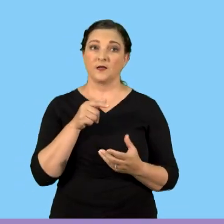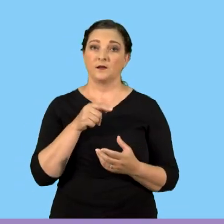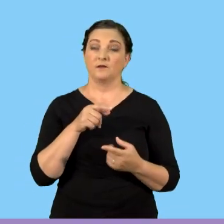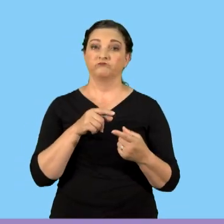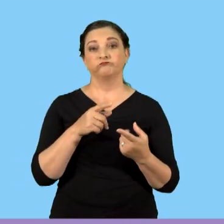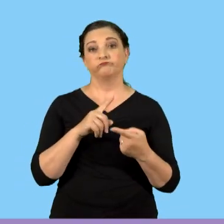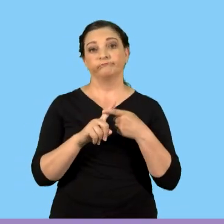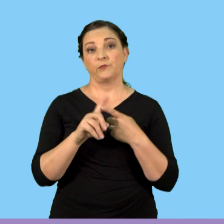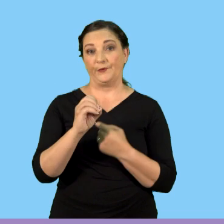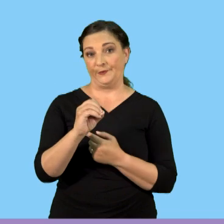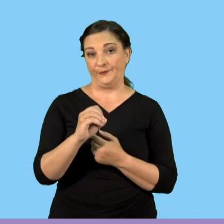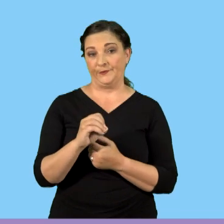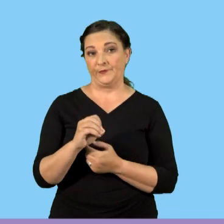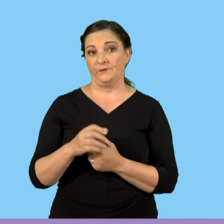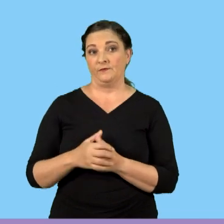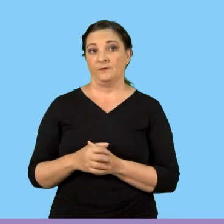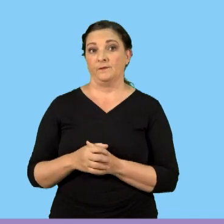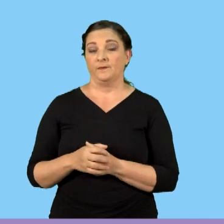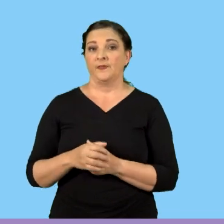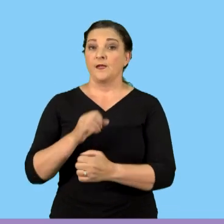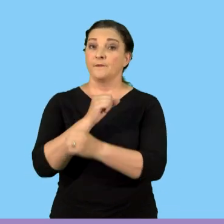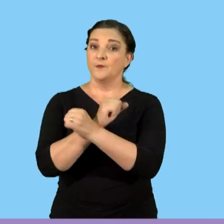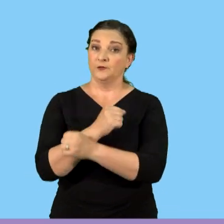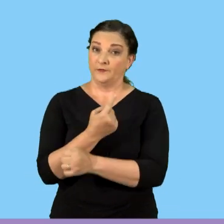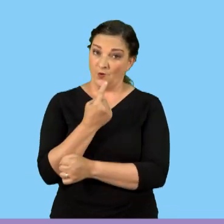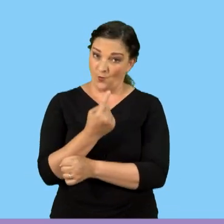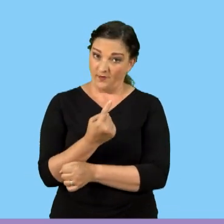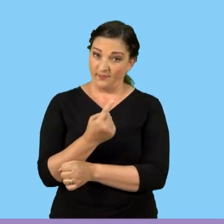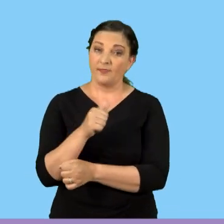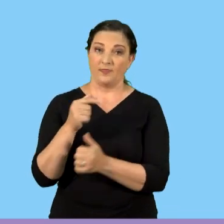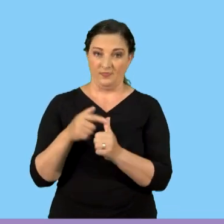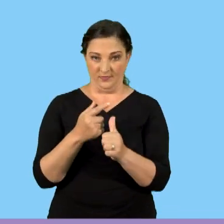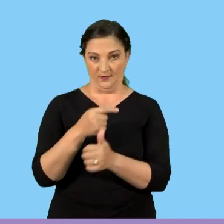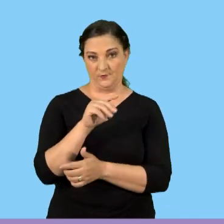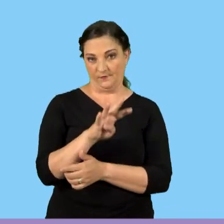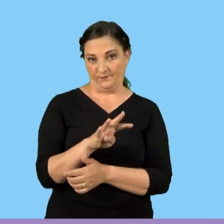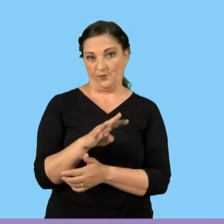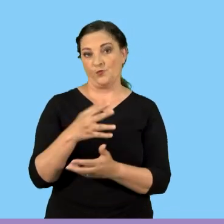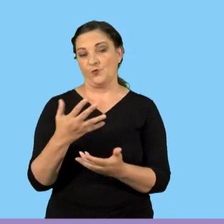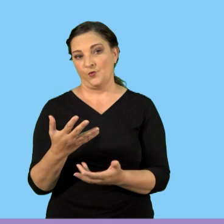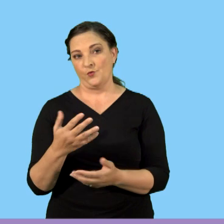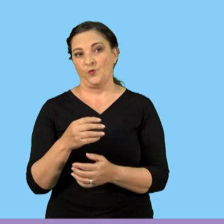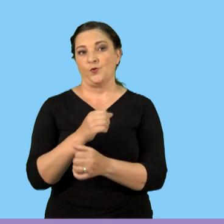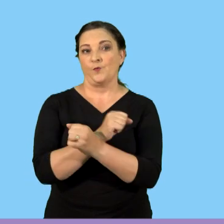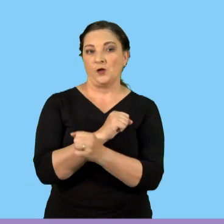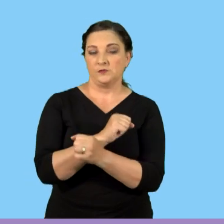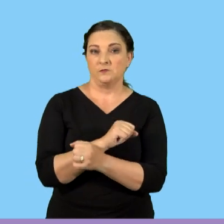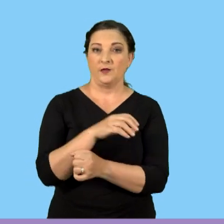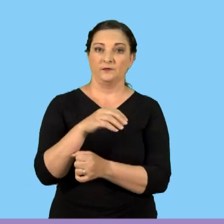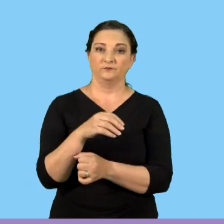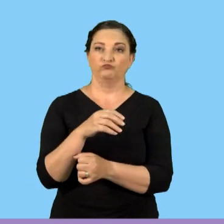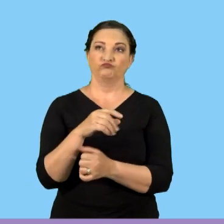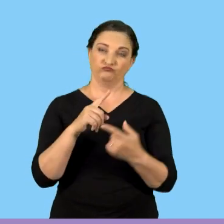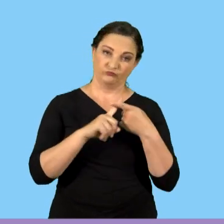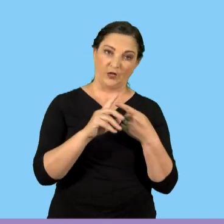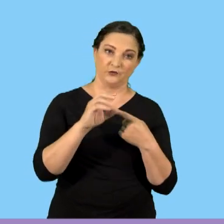we added a 0. Let's check. If we say 4 multiplied by 1, that gives us 4, and when we add 5, that gives